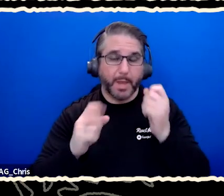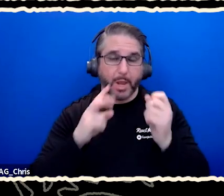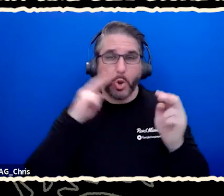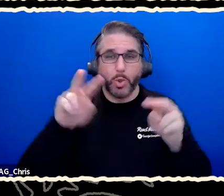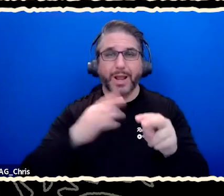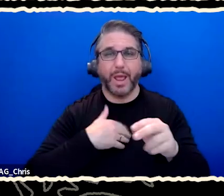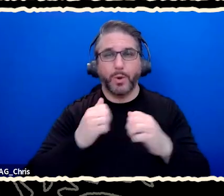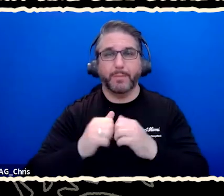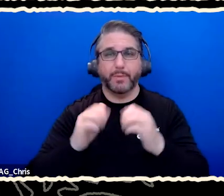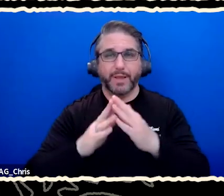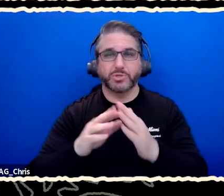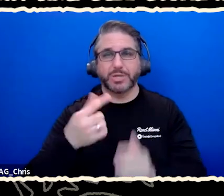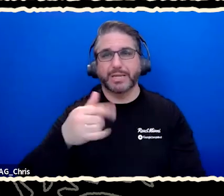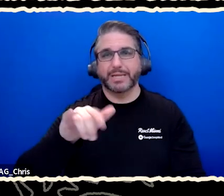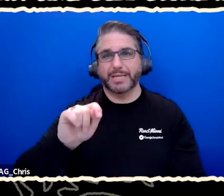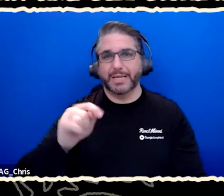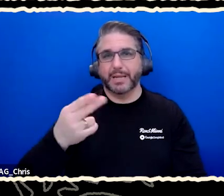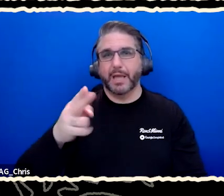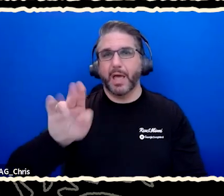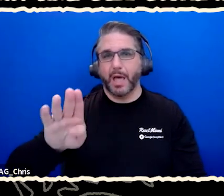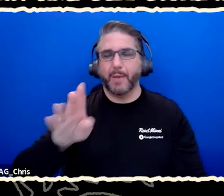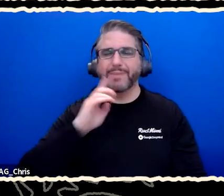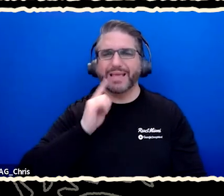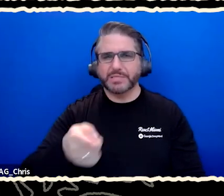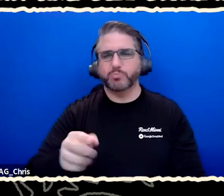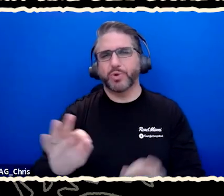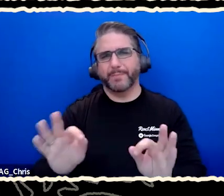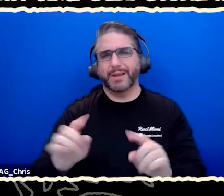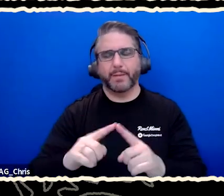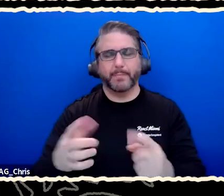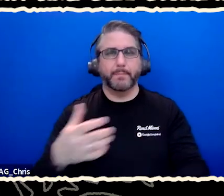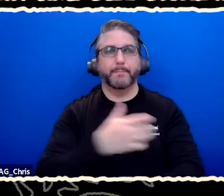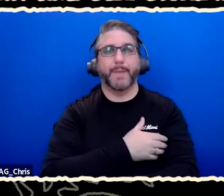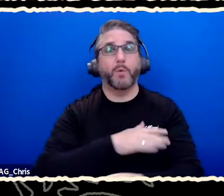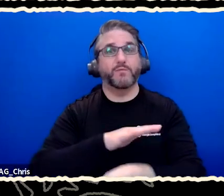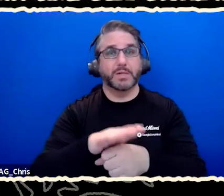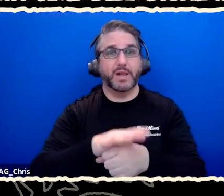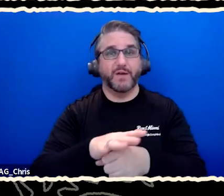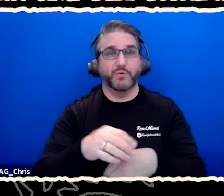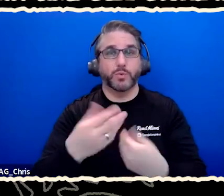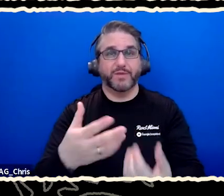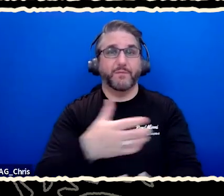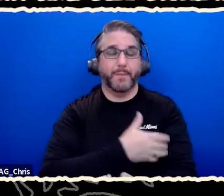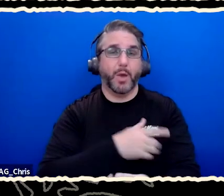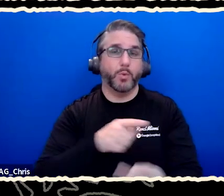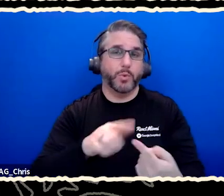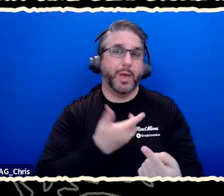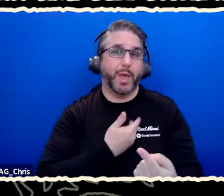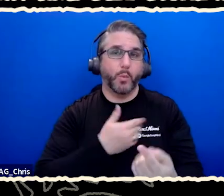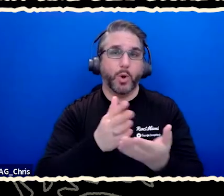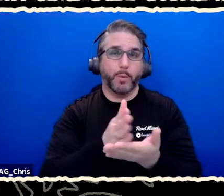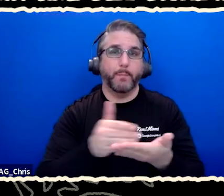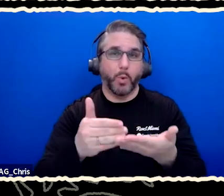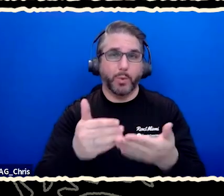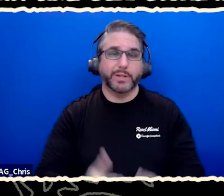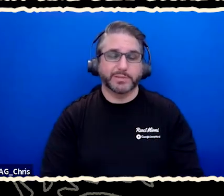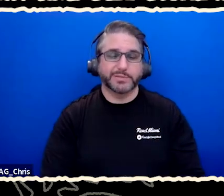on GitHub. It's pretty minimal, but powerful enough to power our components.